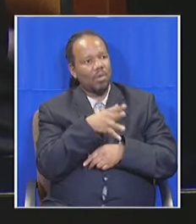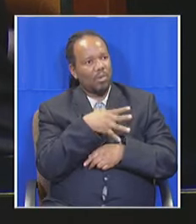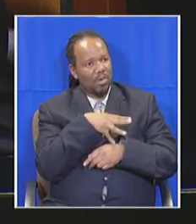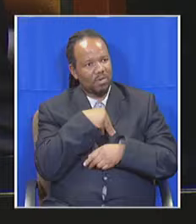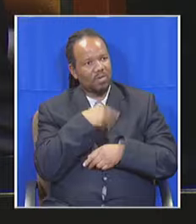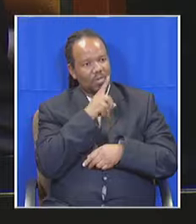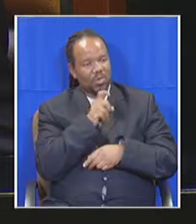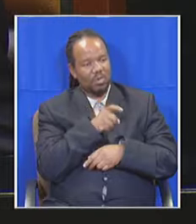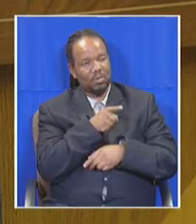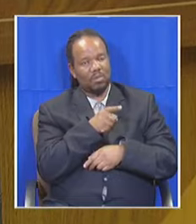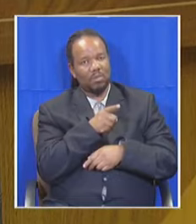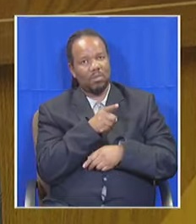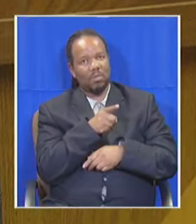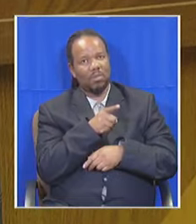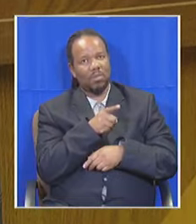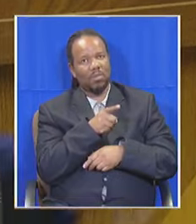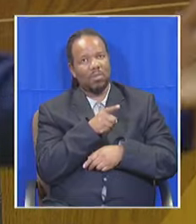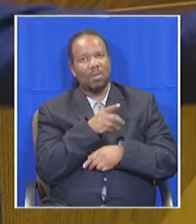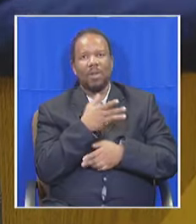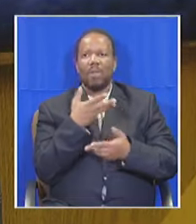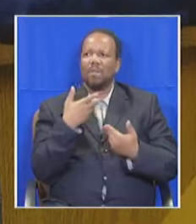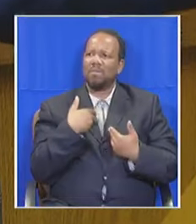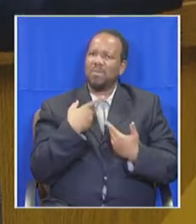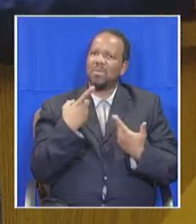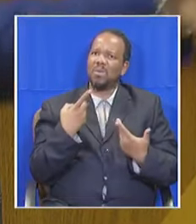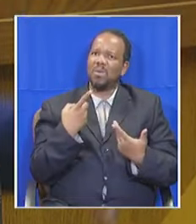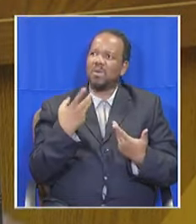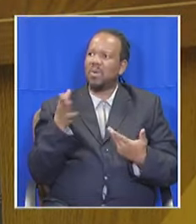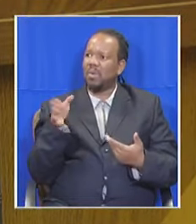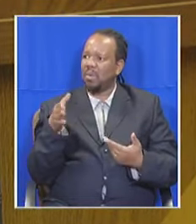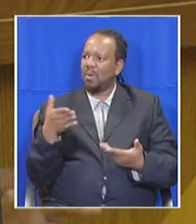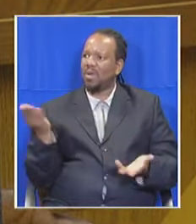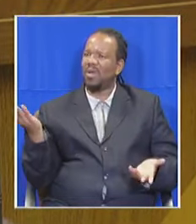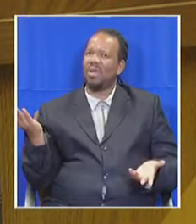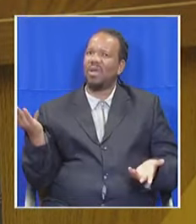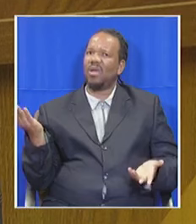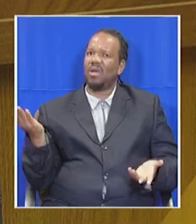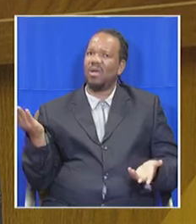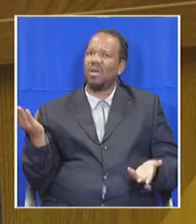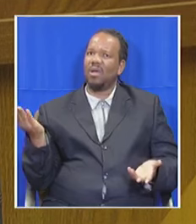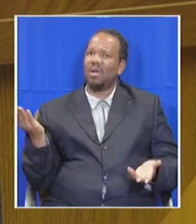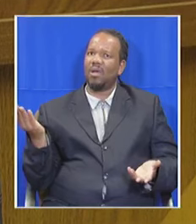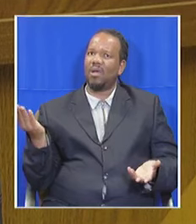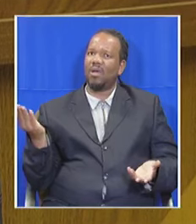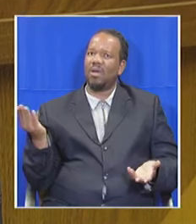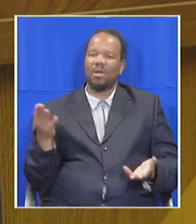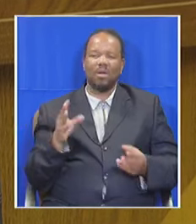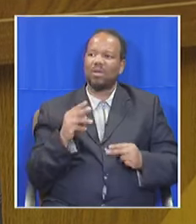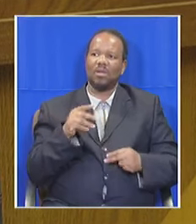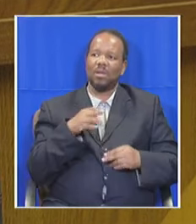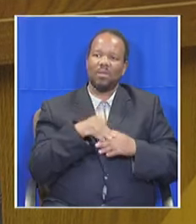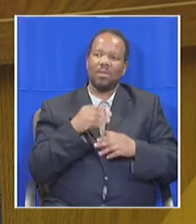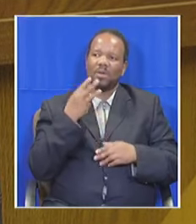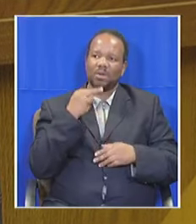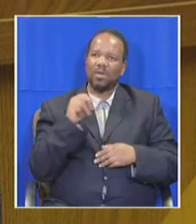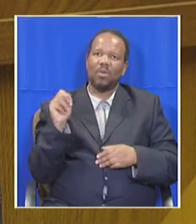question? How would I take a question when they are all not here? I can't Honourable take a member, question. Honourable Member, the question is no. Honourable